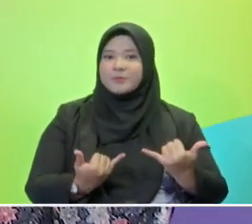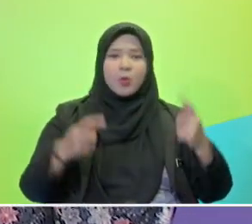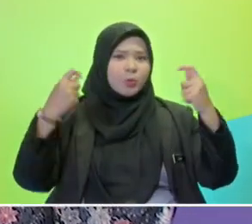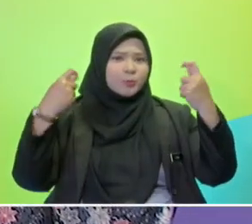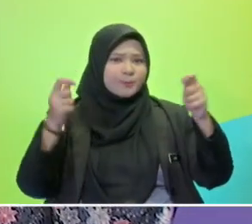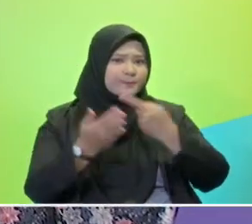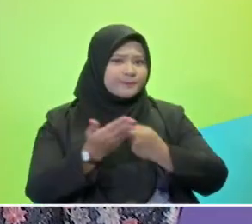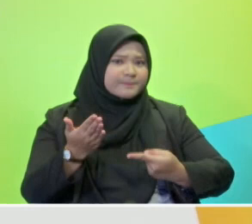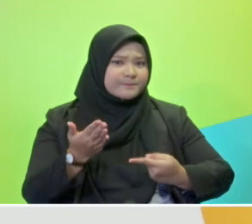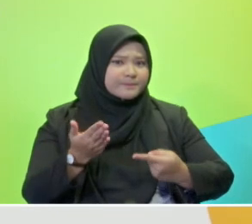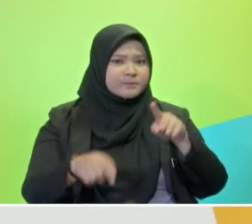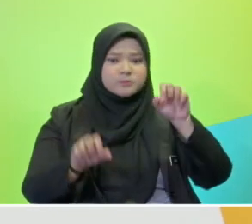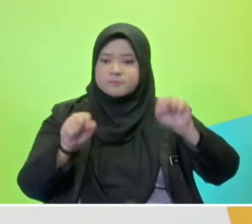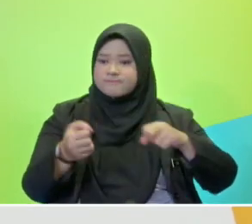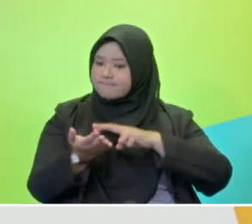chant?